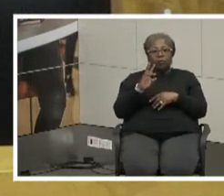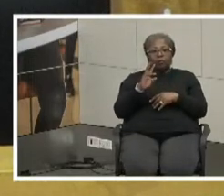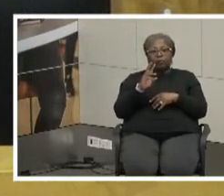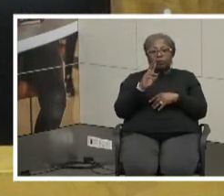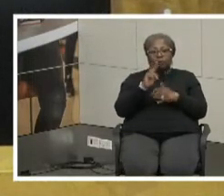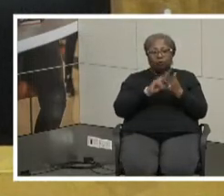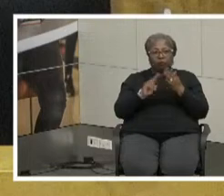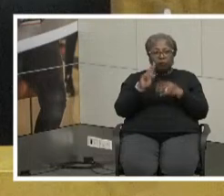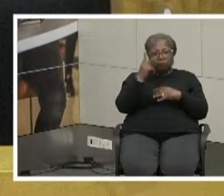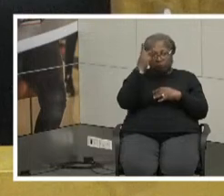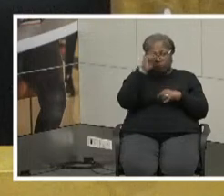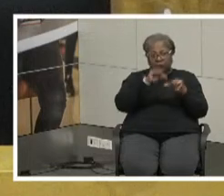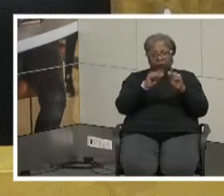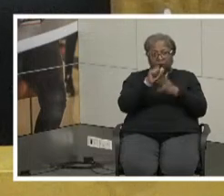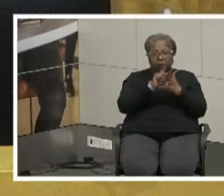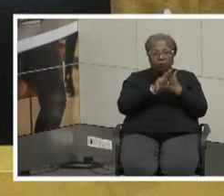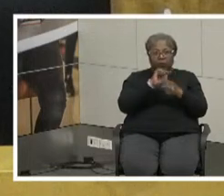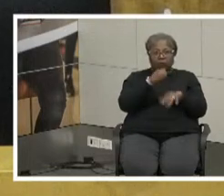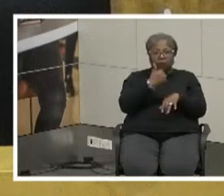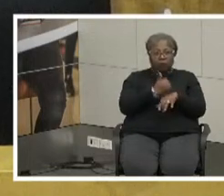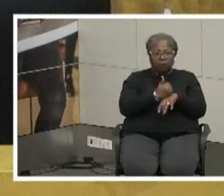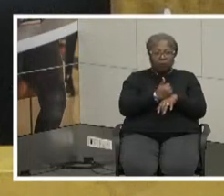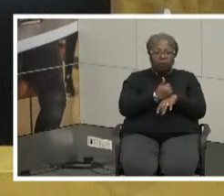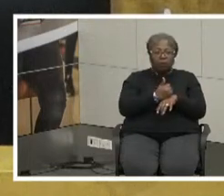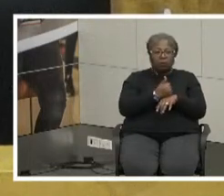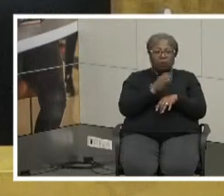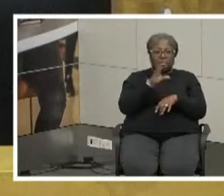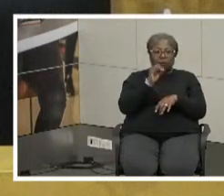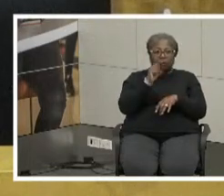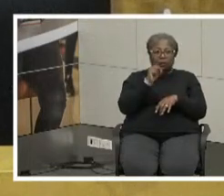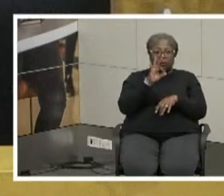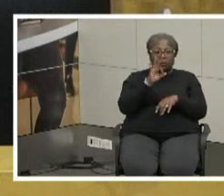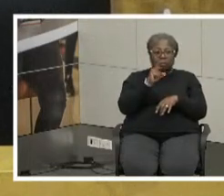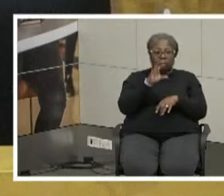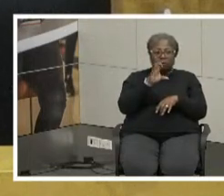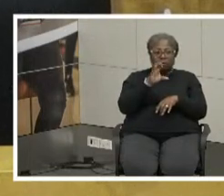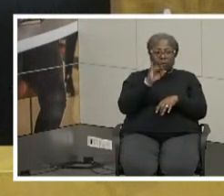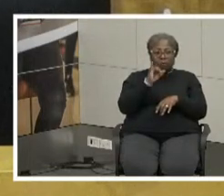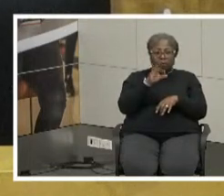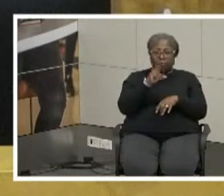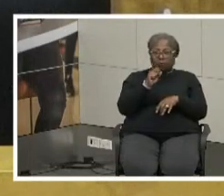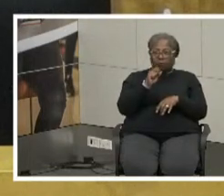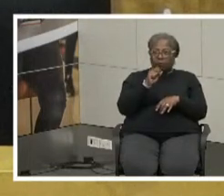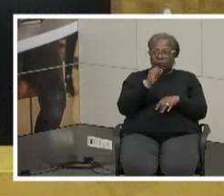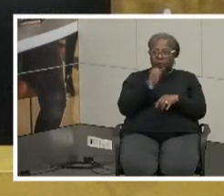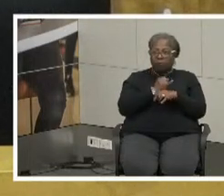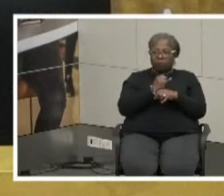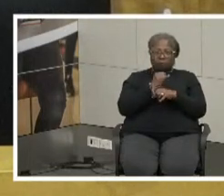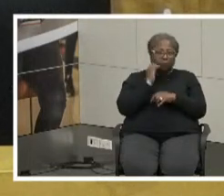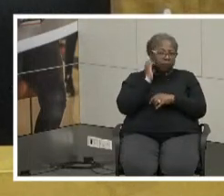political science and law to establish a confucious Institute is there a motion to